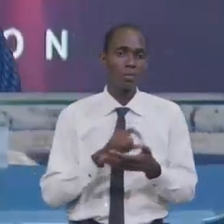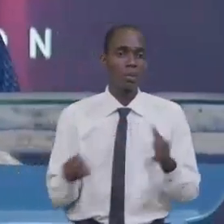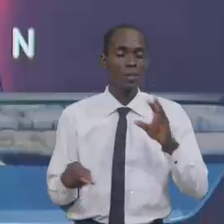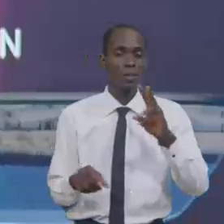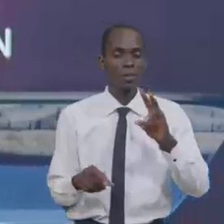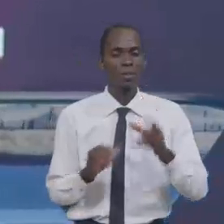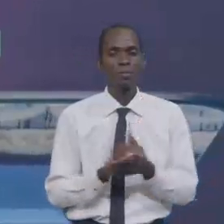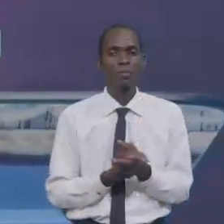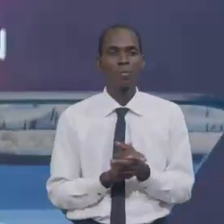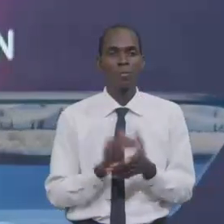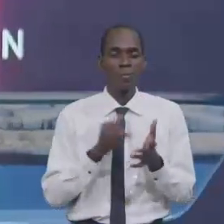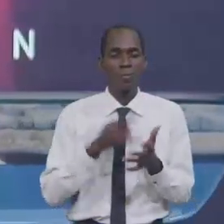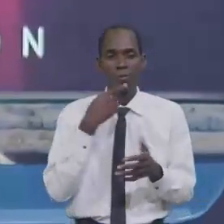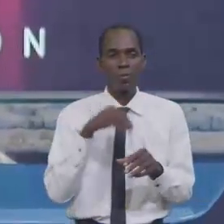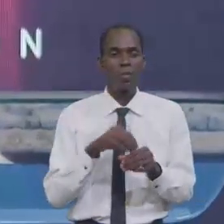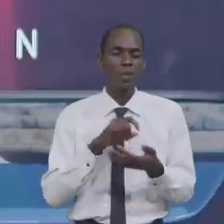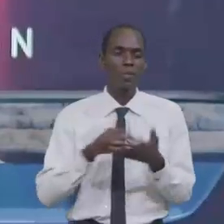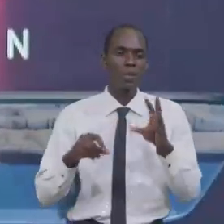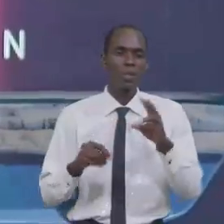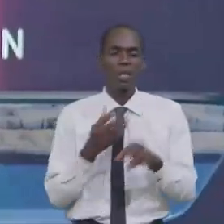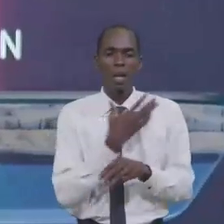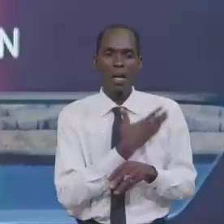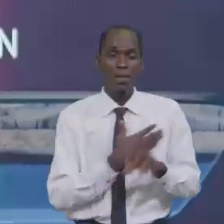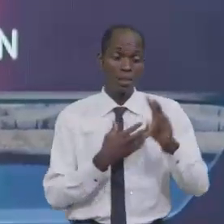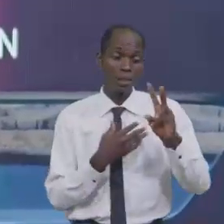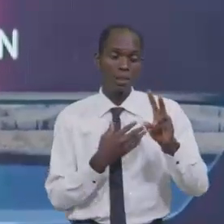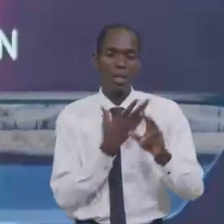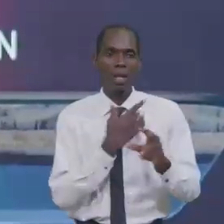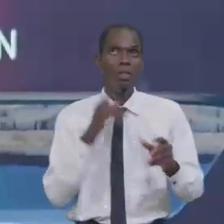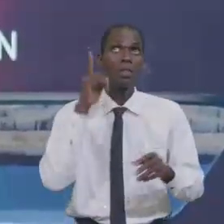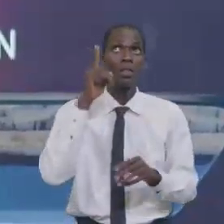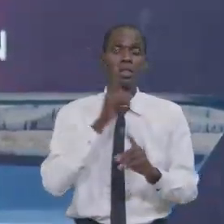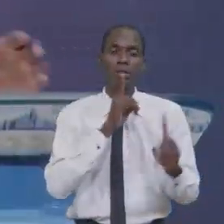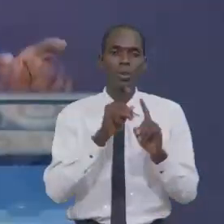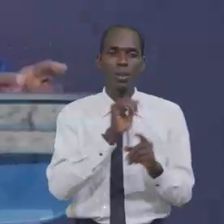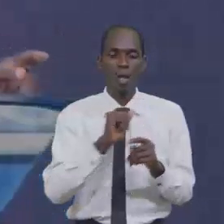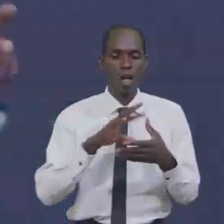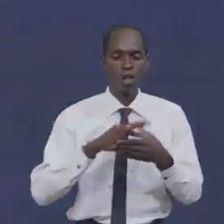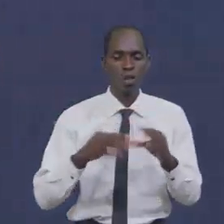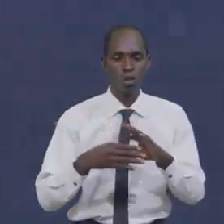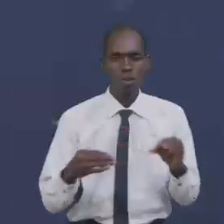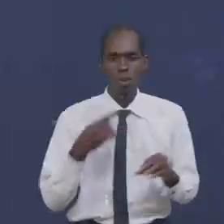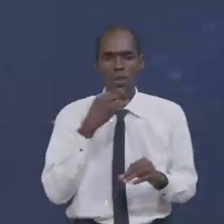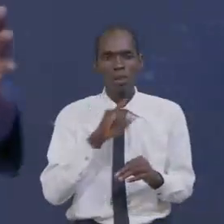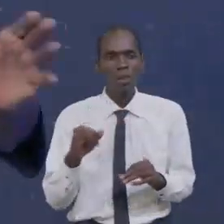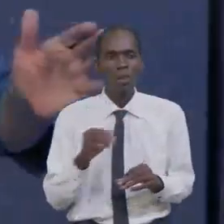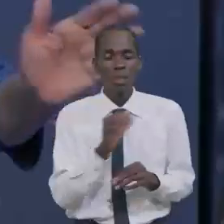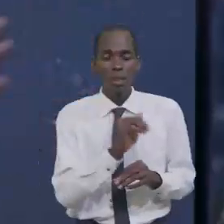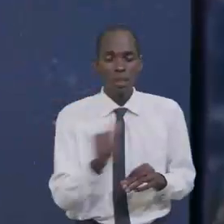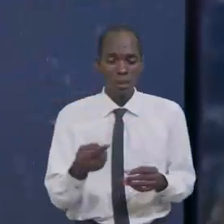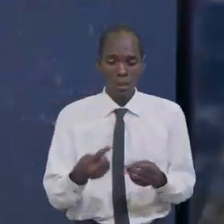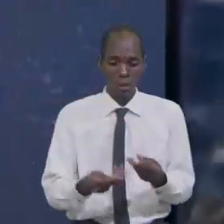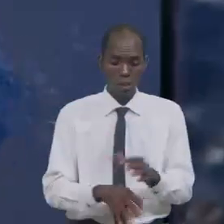there he tells us, and he spake a parable unto them, saying, the ground of a certain